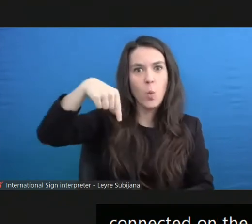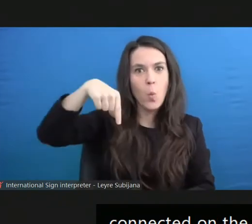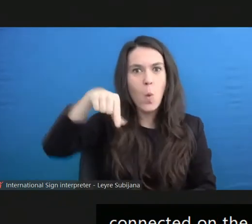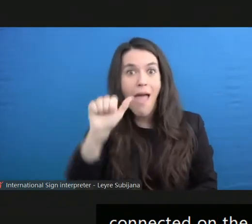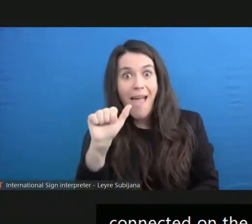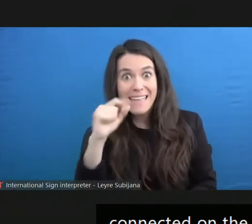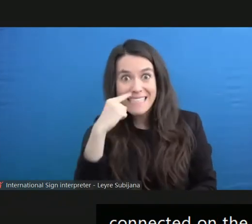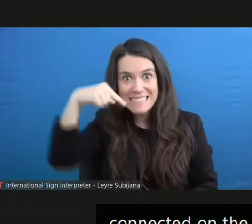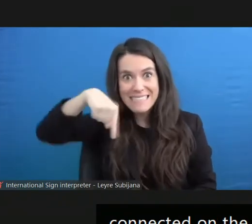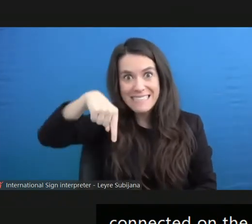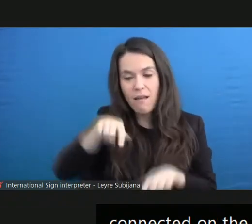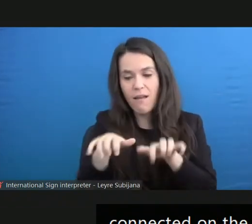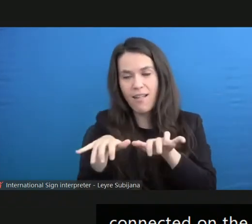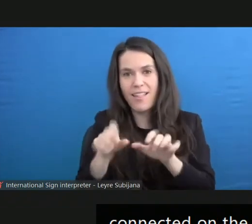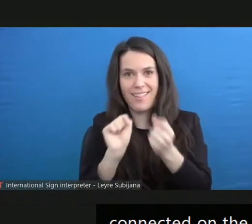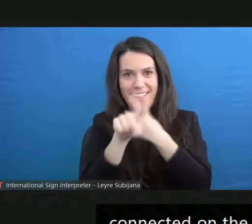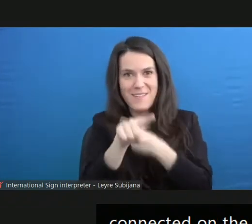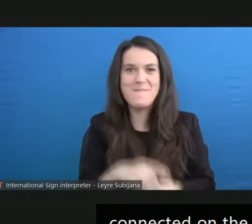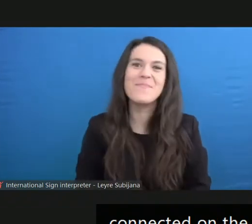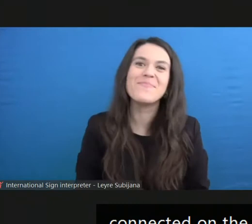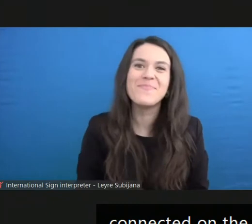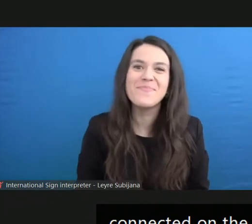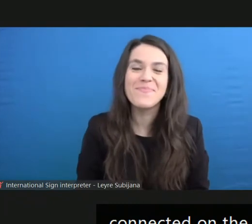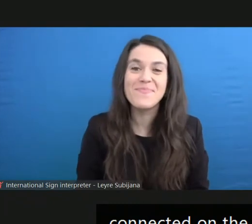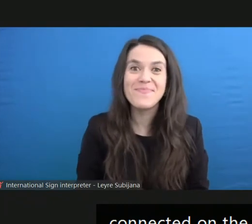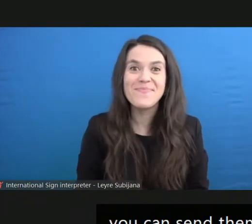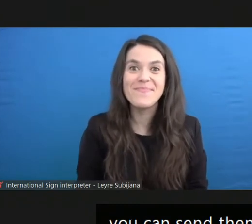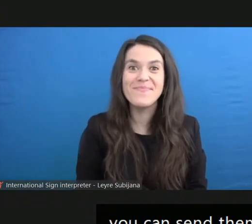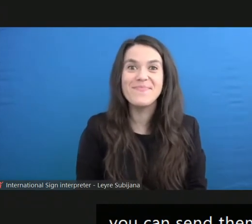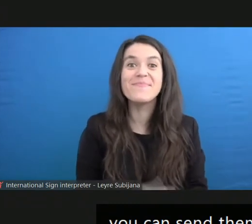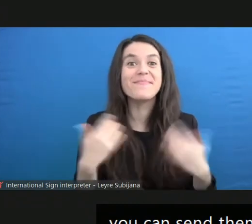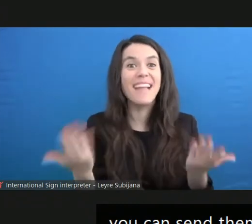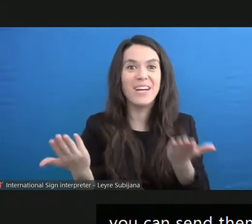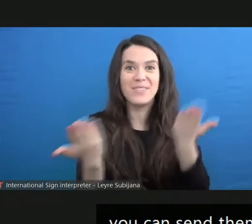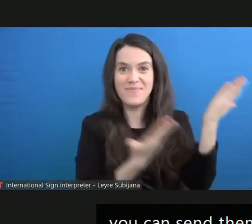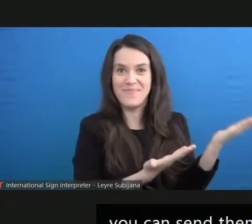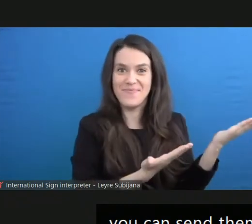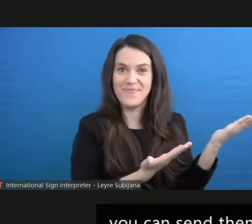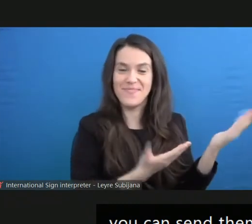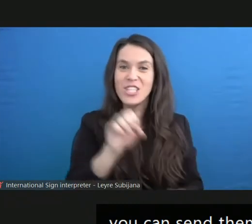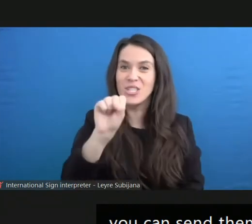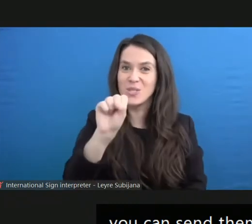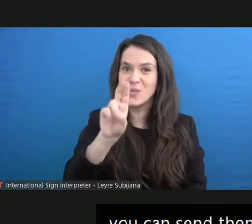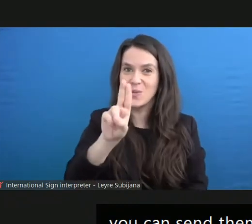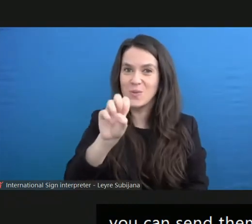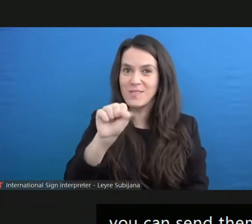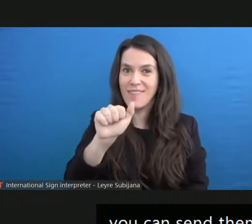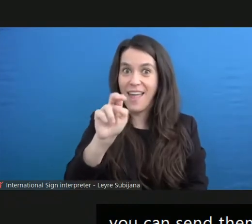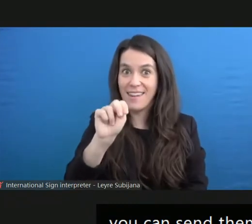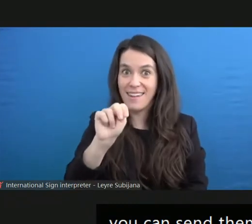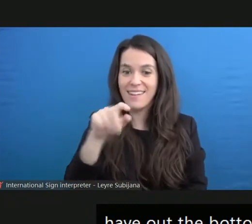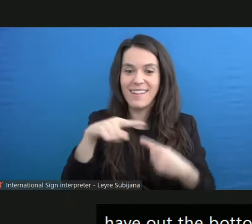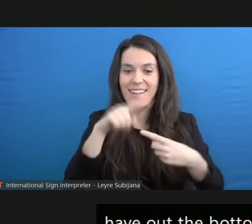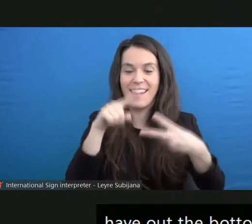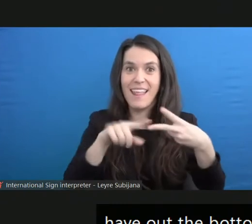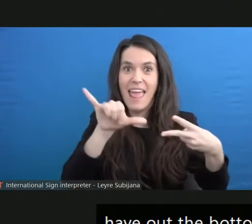screen. So I will ask now for a second, both Susan and Yves to put on your camera so people can see whom we have